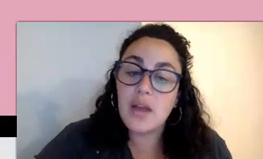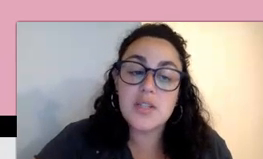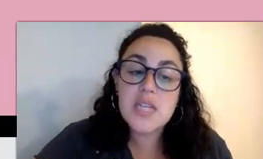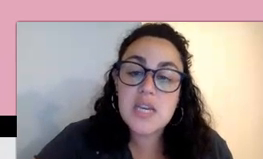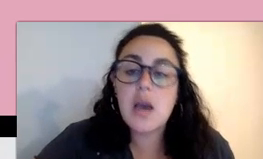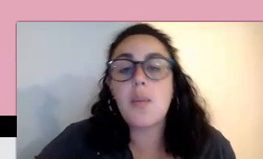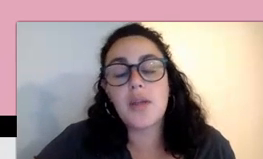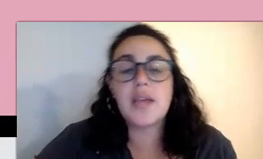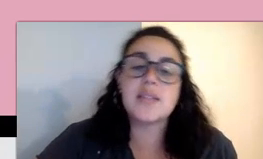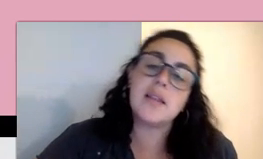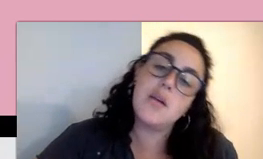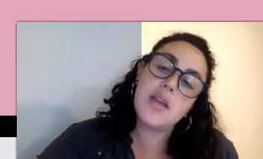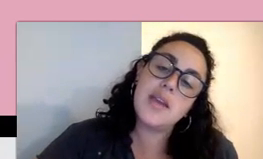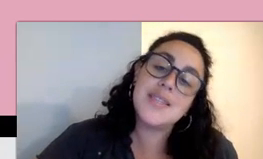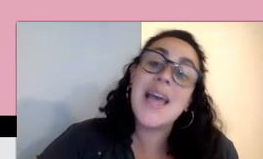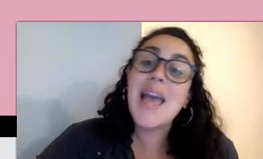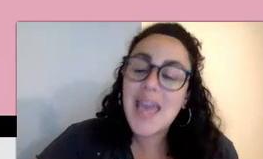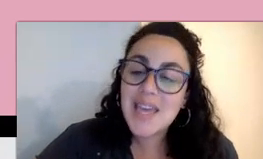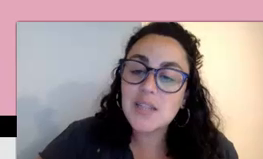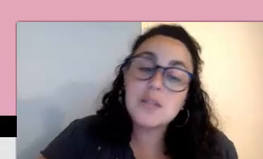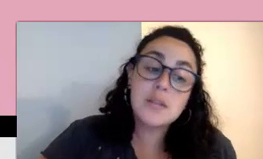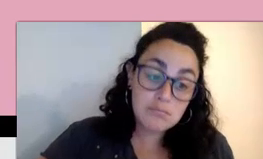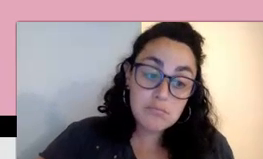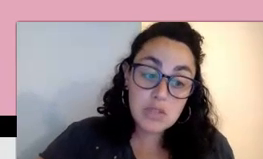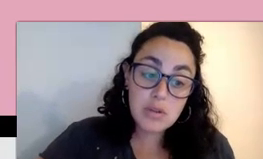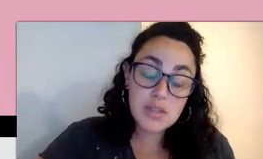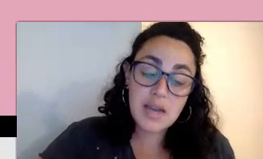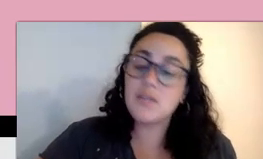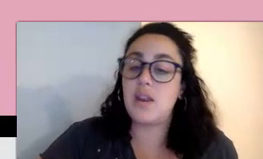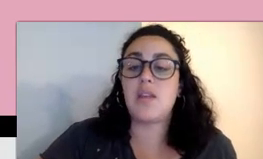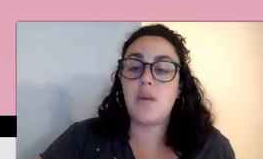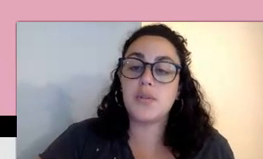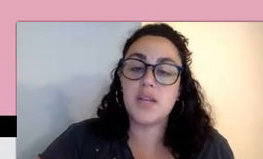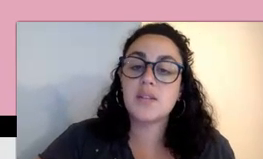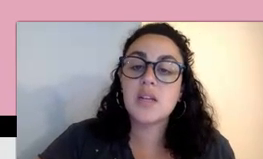know the letter T, uppercase and lowercase, and you know the